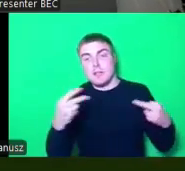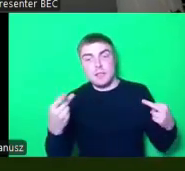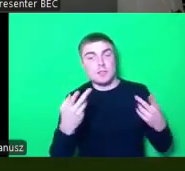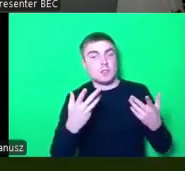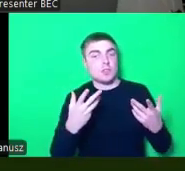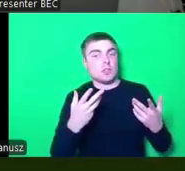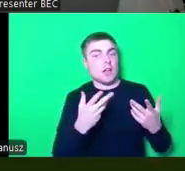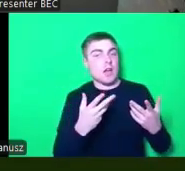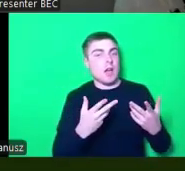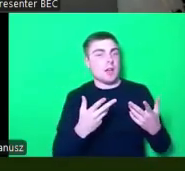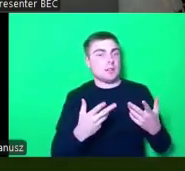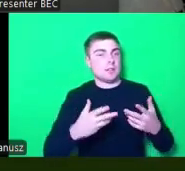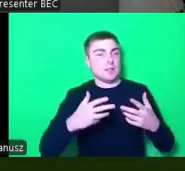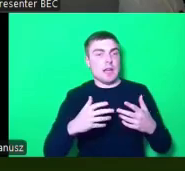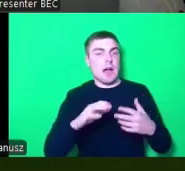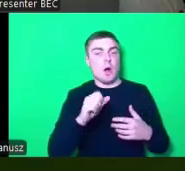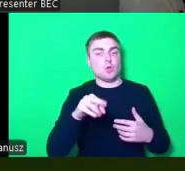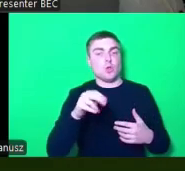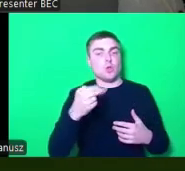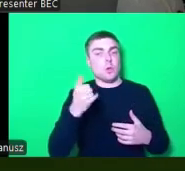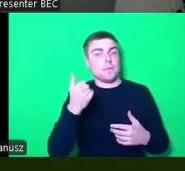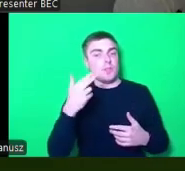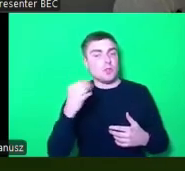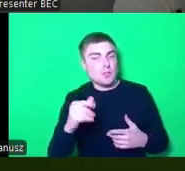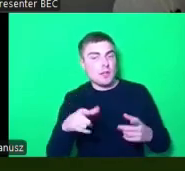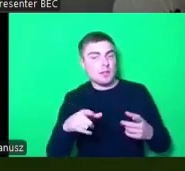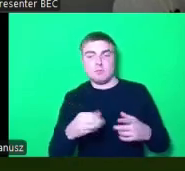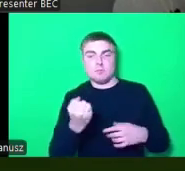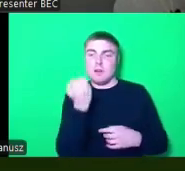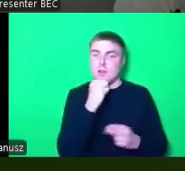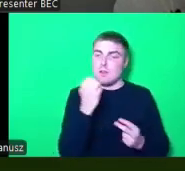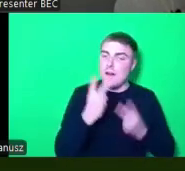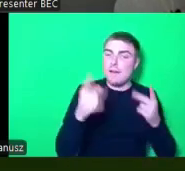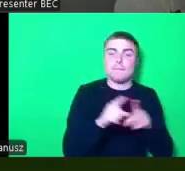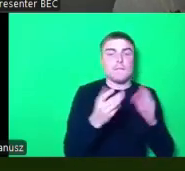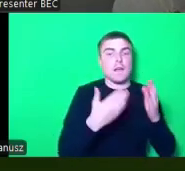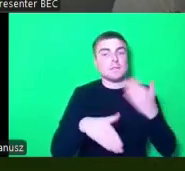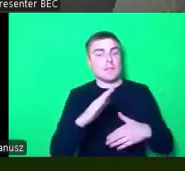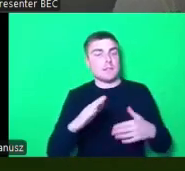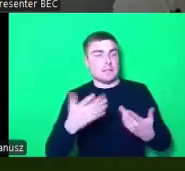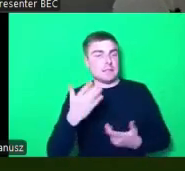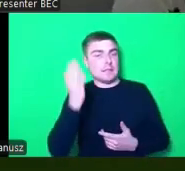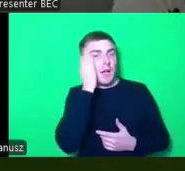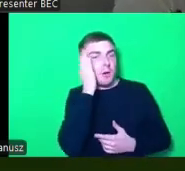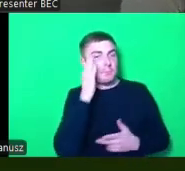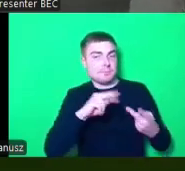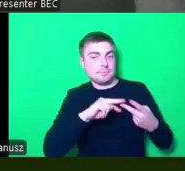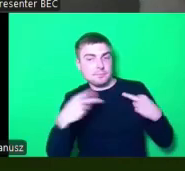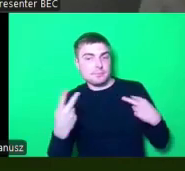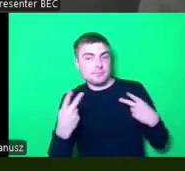very important because it has a higher genetic variation. It's maybe also material that will be needed to help